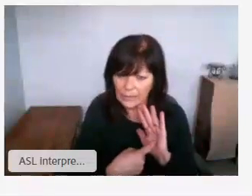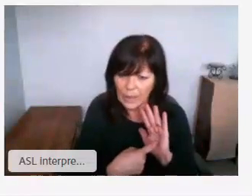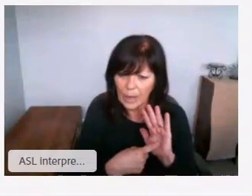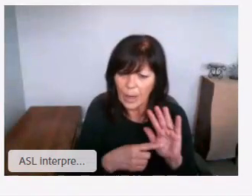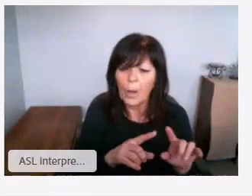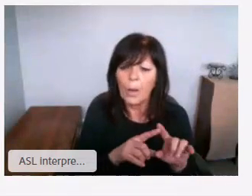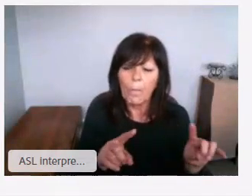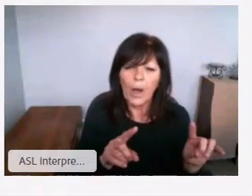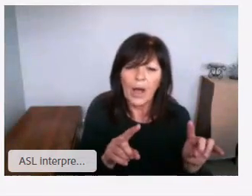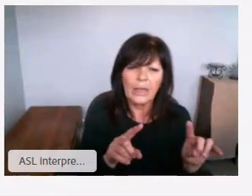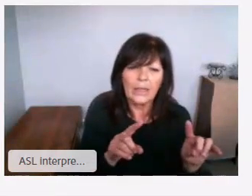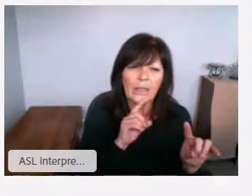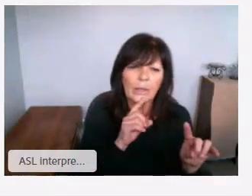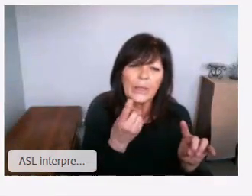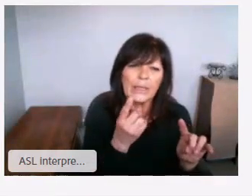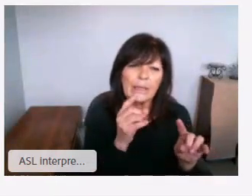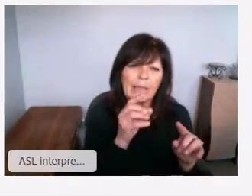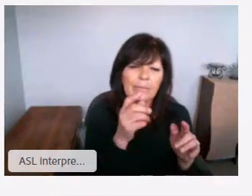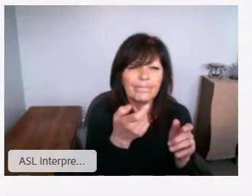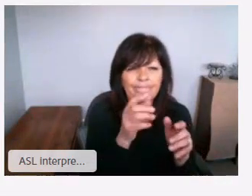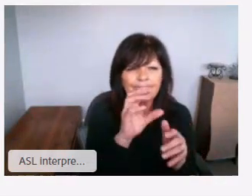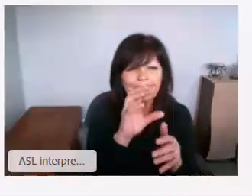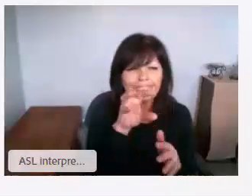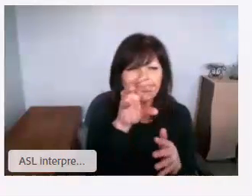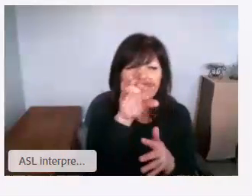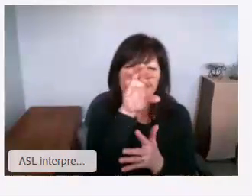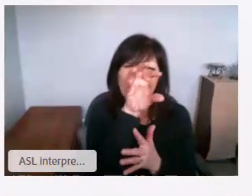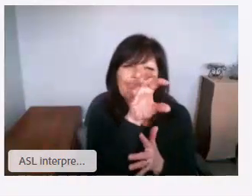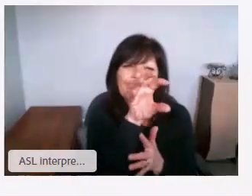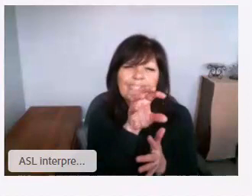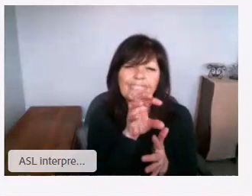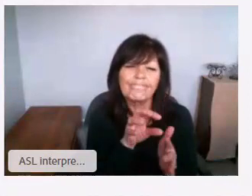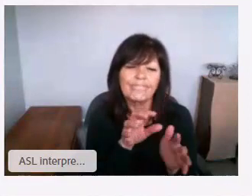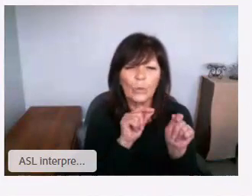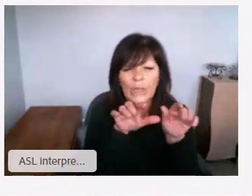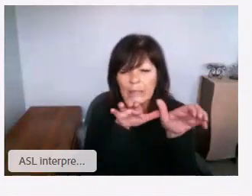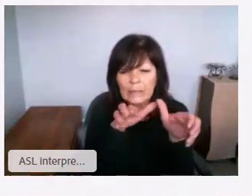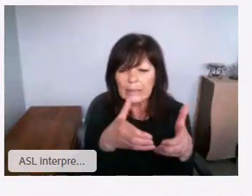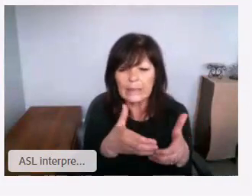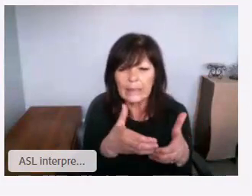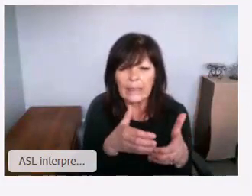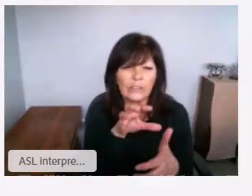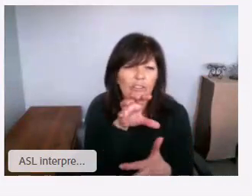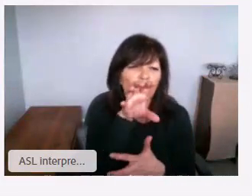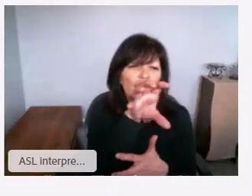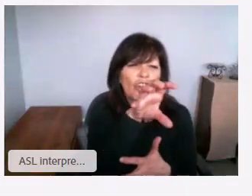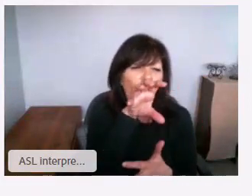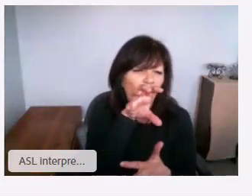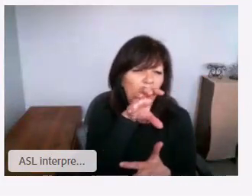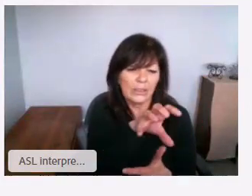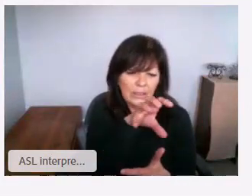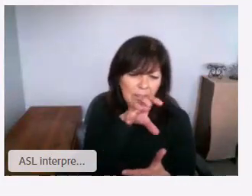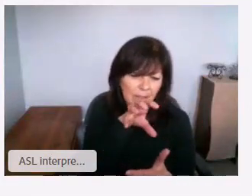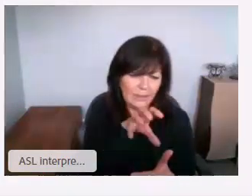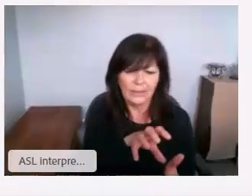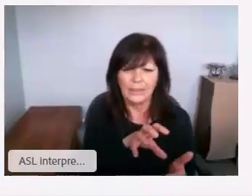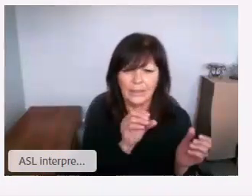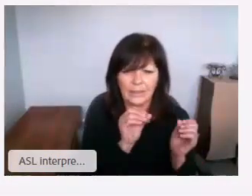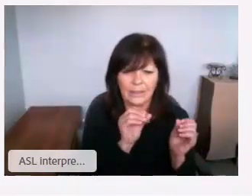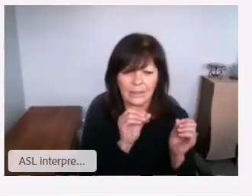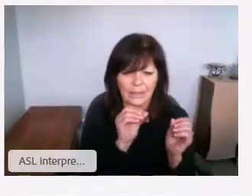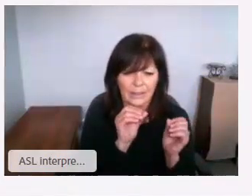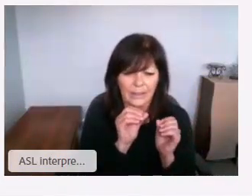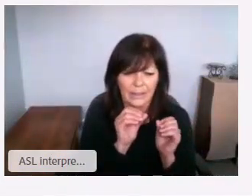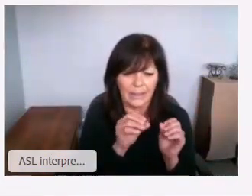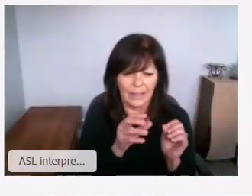cut into pieces that can be cataloged as big chunks of or epics, and